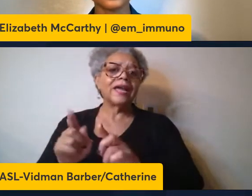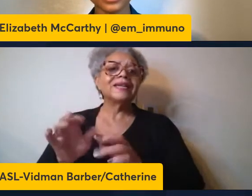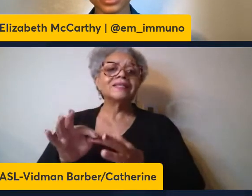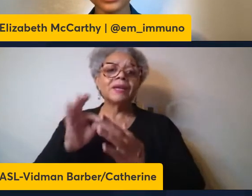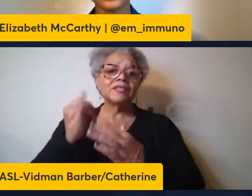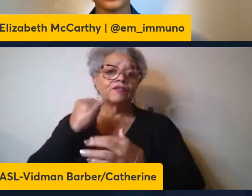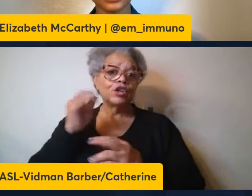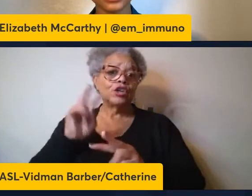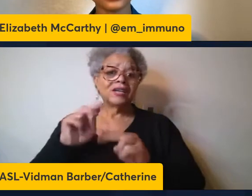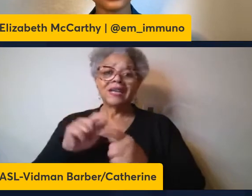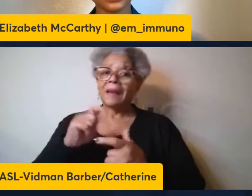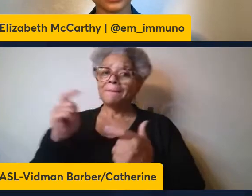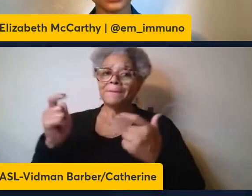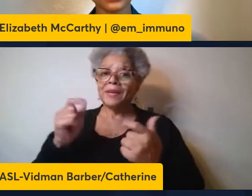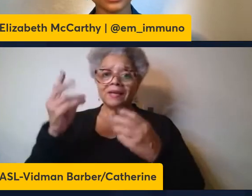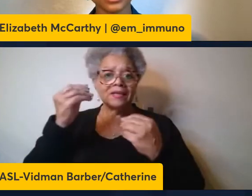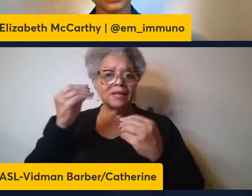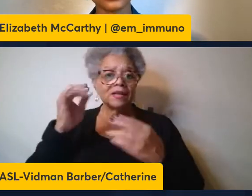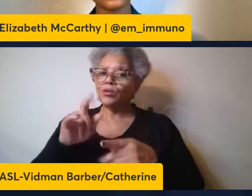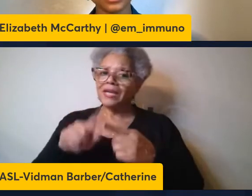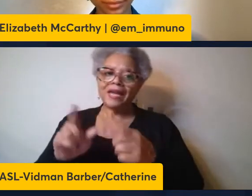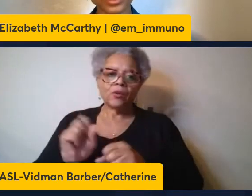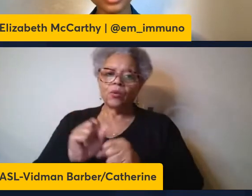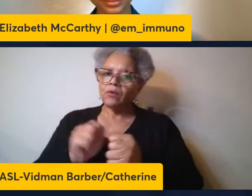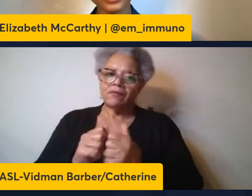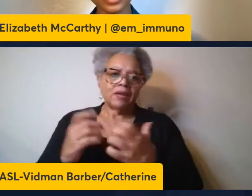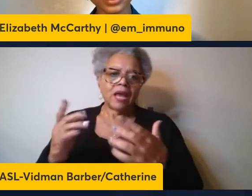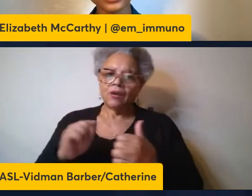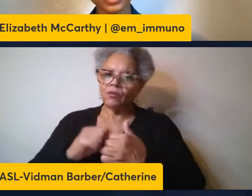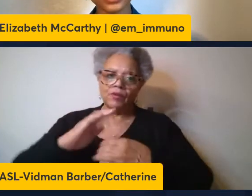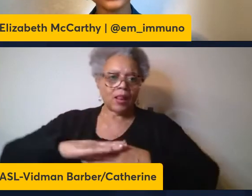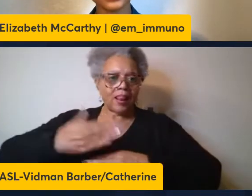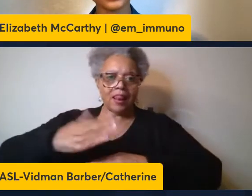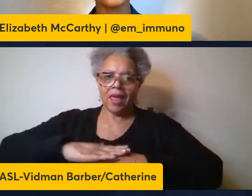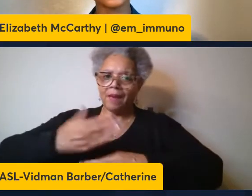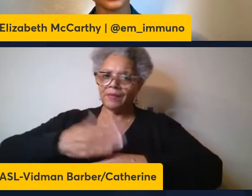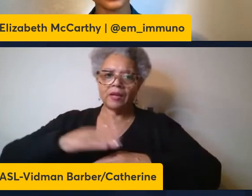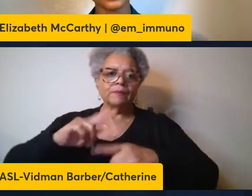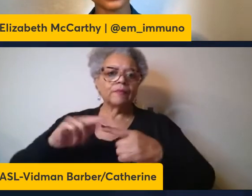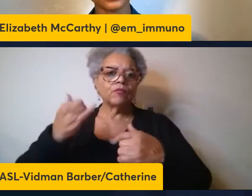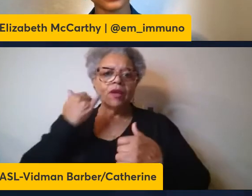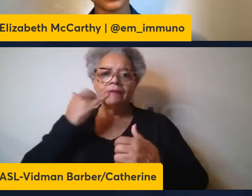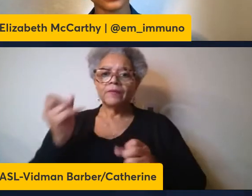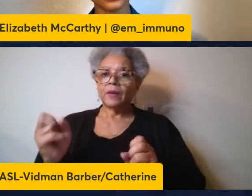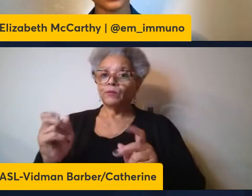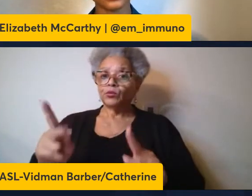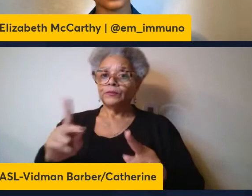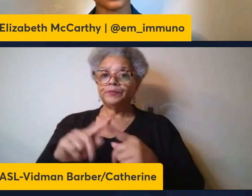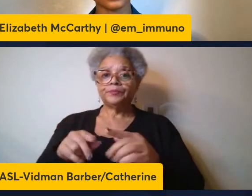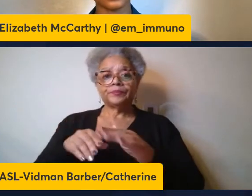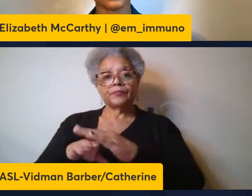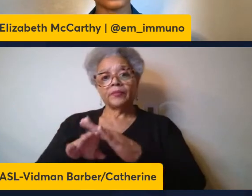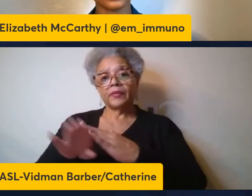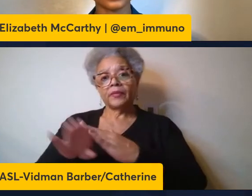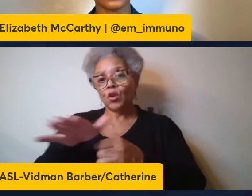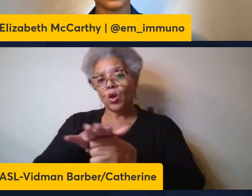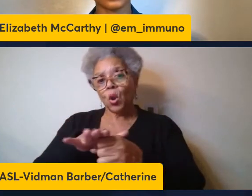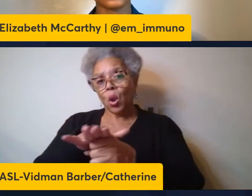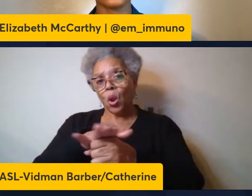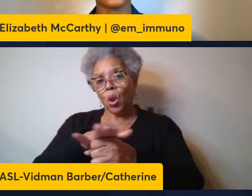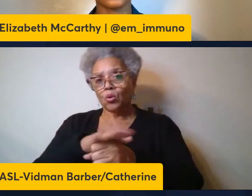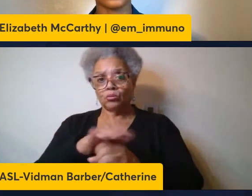not going to be able to work on things all the time on your laptop. So if you do have the opportunity to access your local cluster